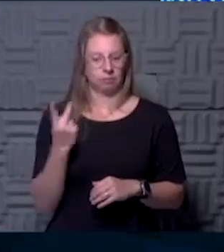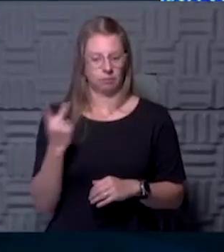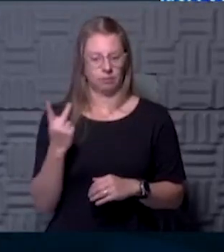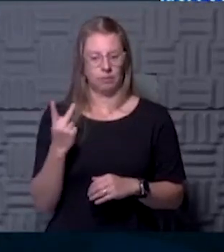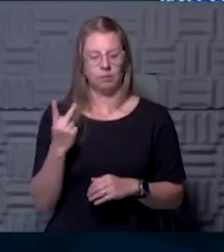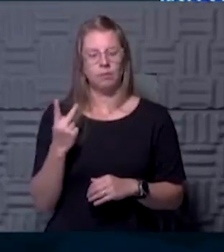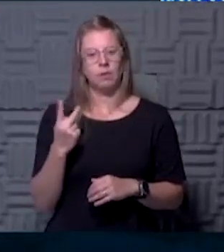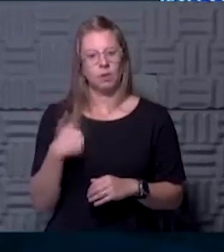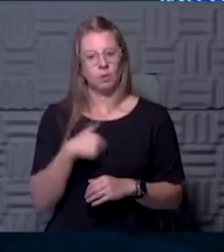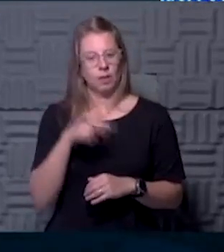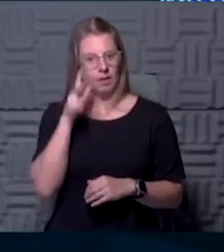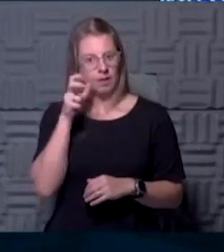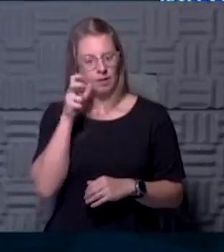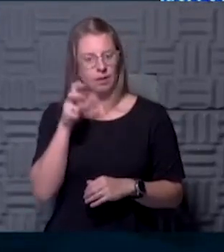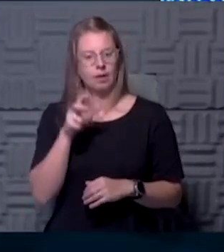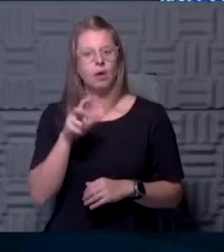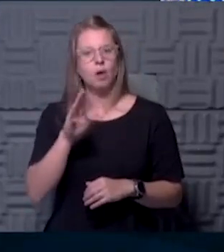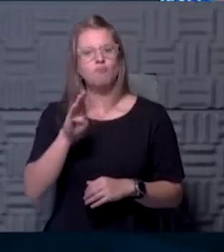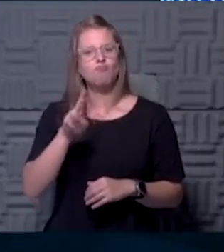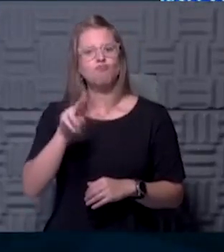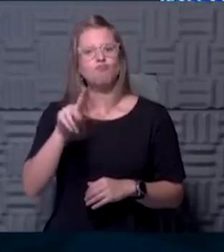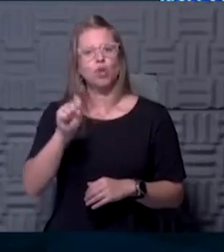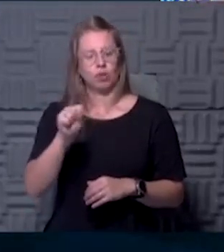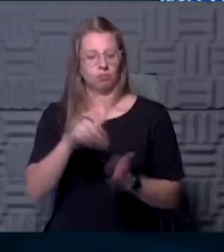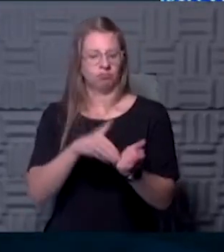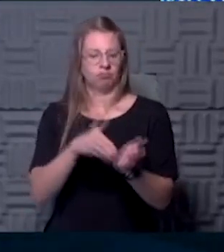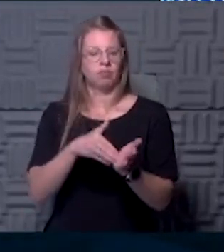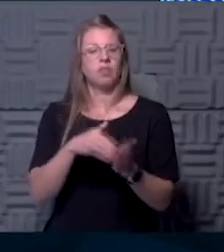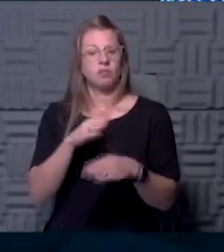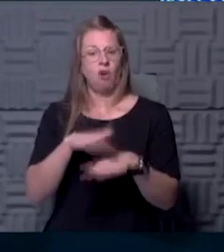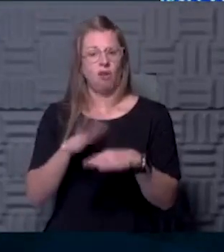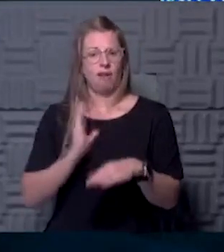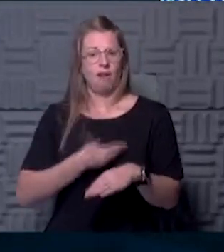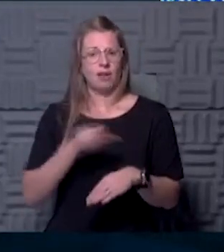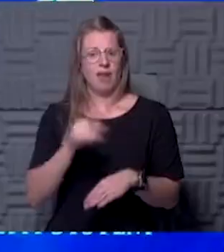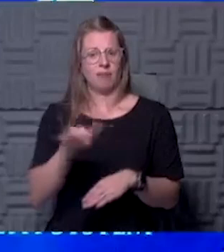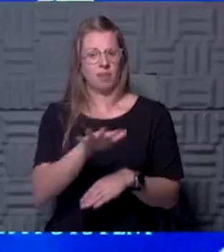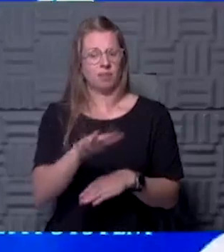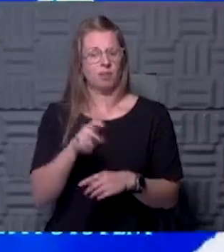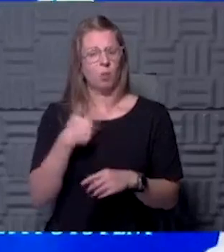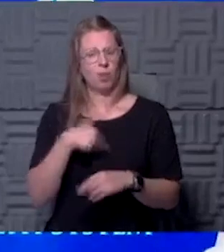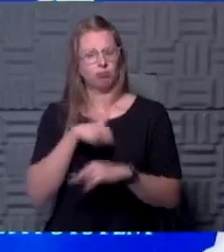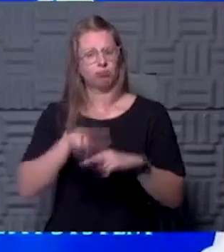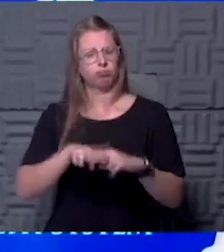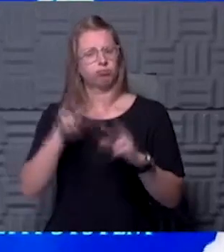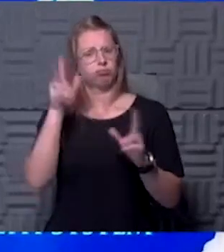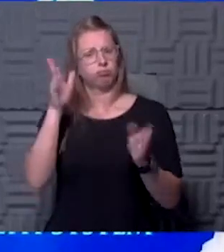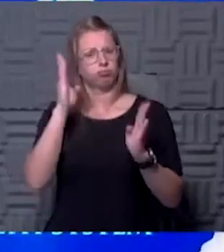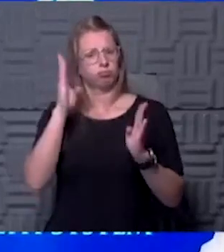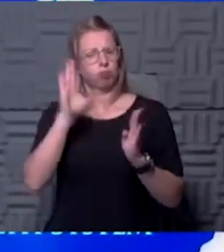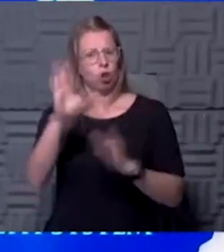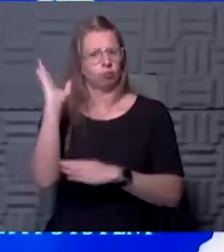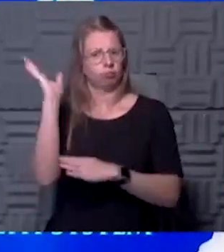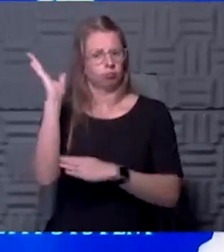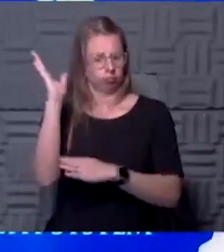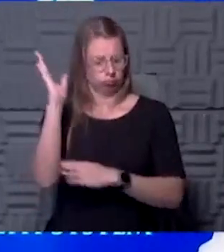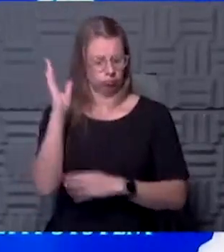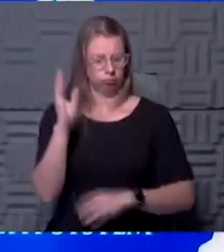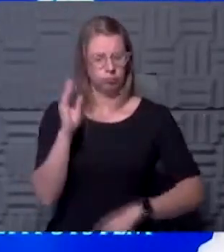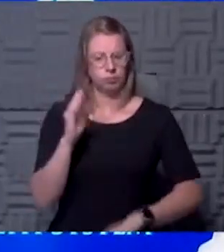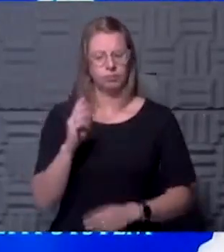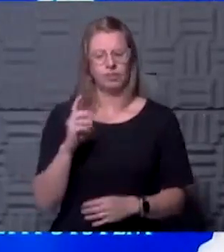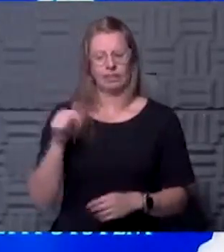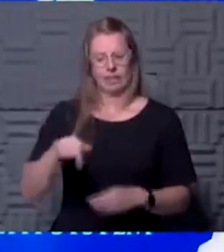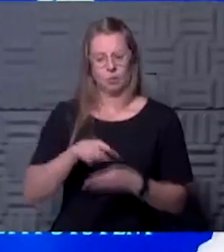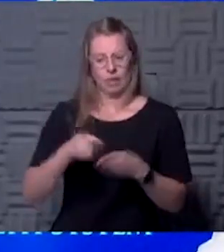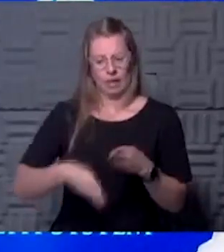Dr. Deborah Burks over the weekend, and she was here on Saturday. She's on our campus, and she was with Wyandotte and Johnson County health officials, as